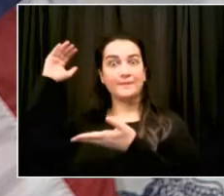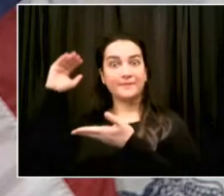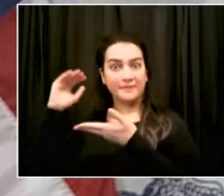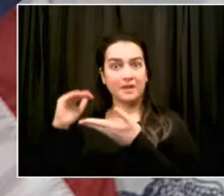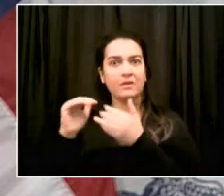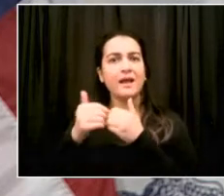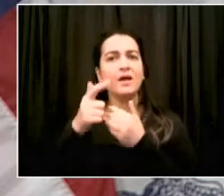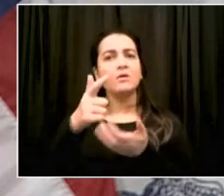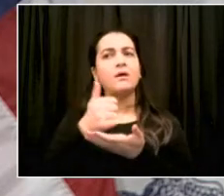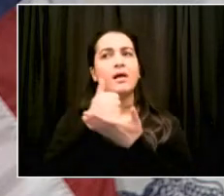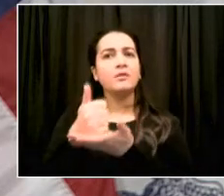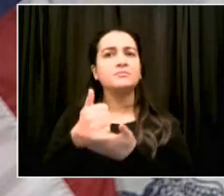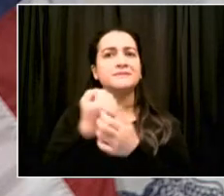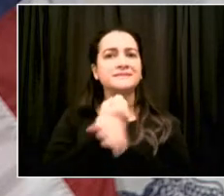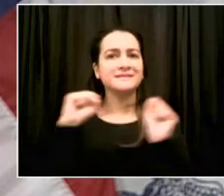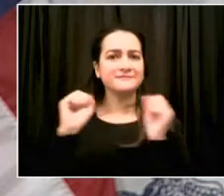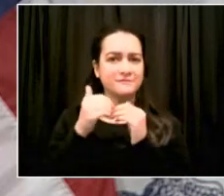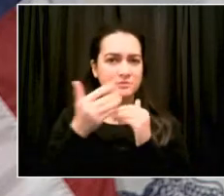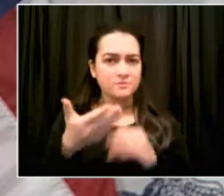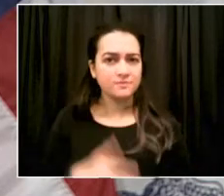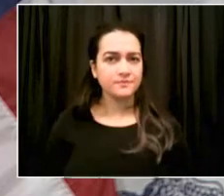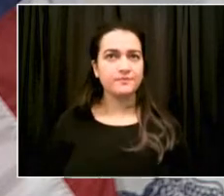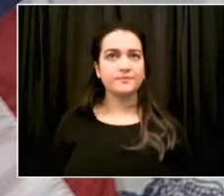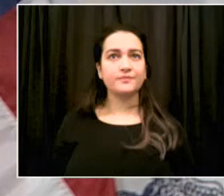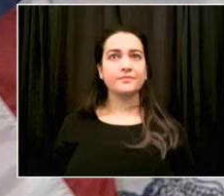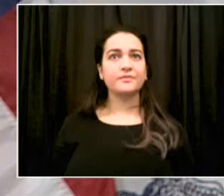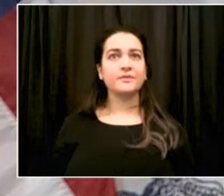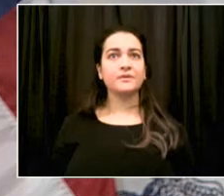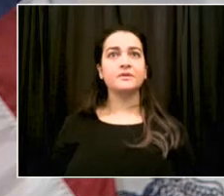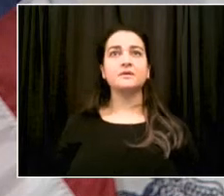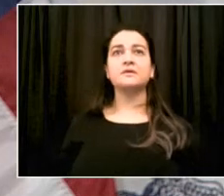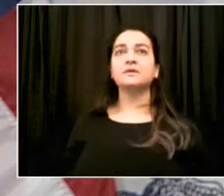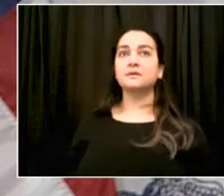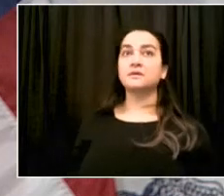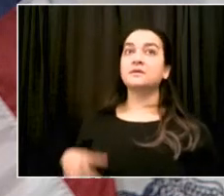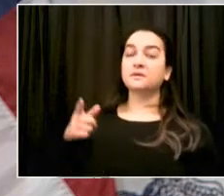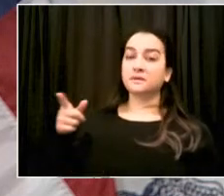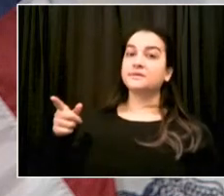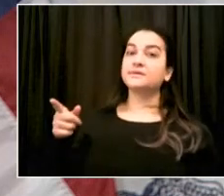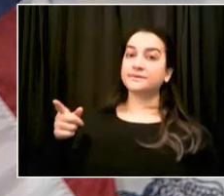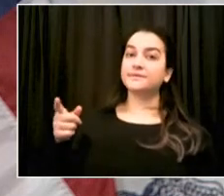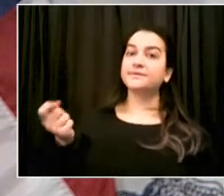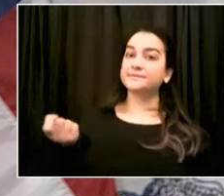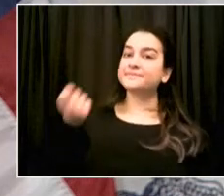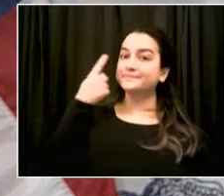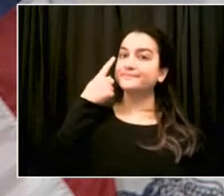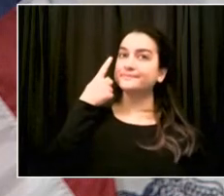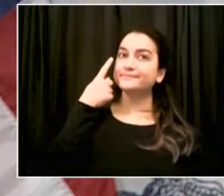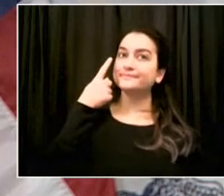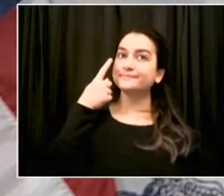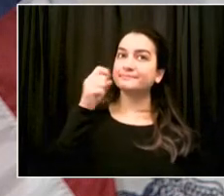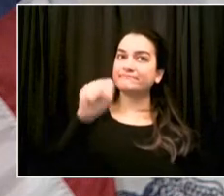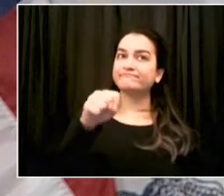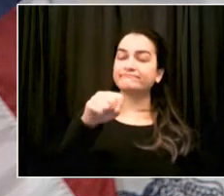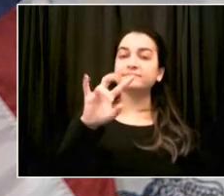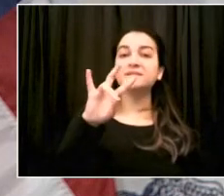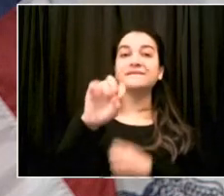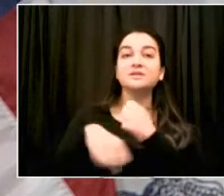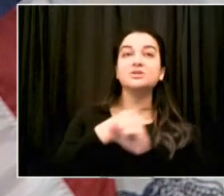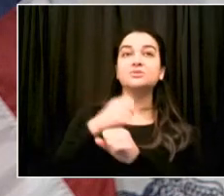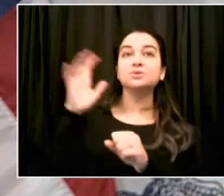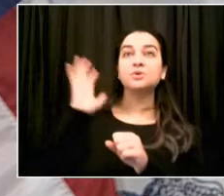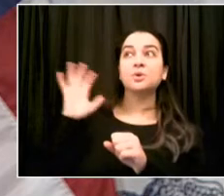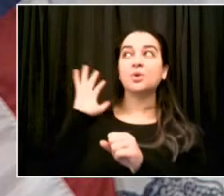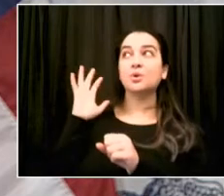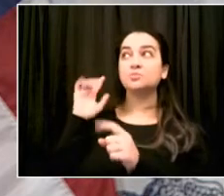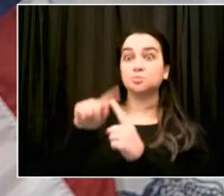the last 7 years, and you look at the subways now compared to what they were like not that long ago in this city, they are much, much safer.